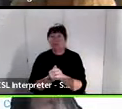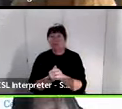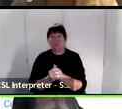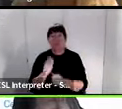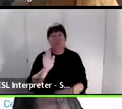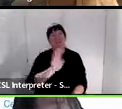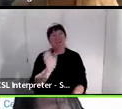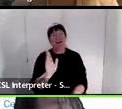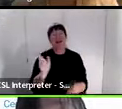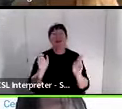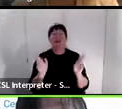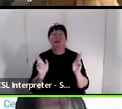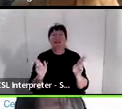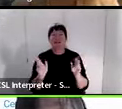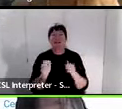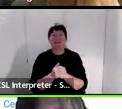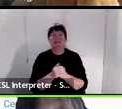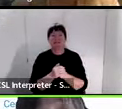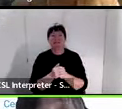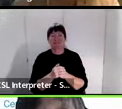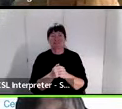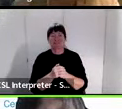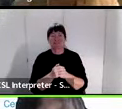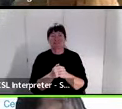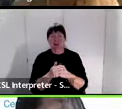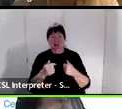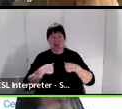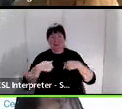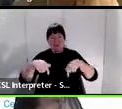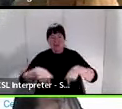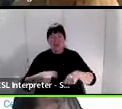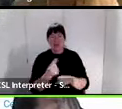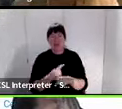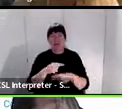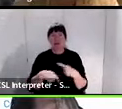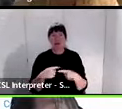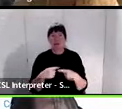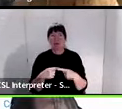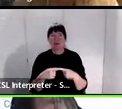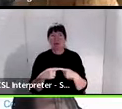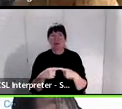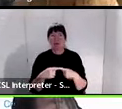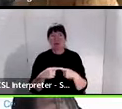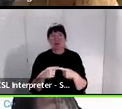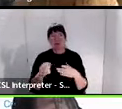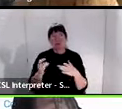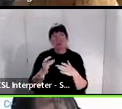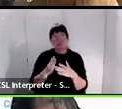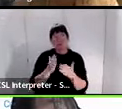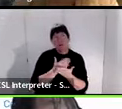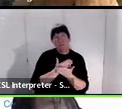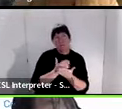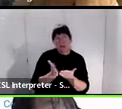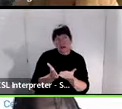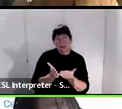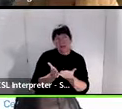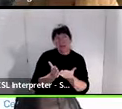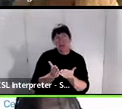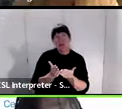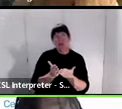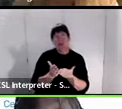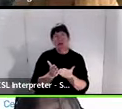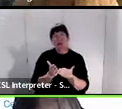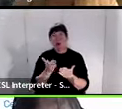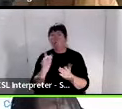again. My purpose here is to talk about the key aspects of what access means